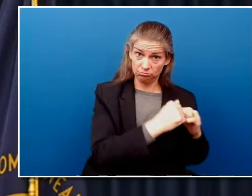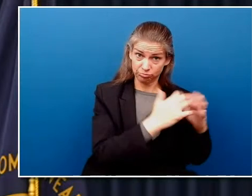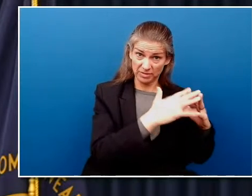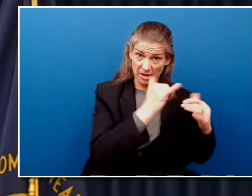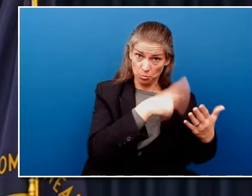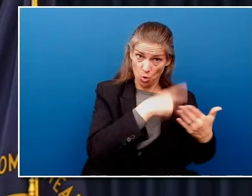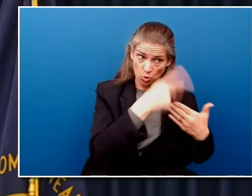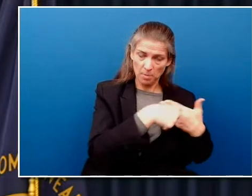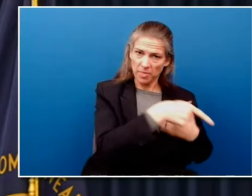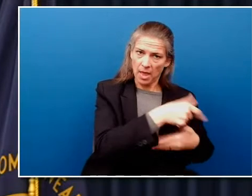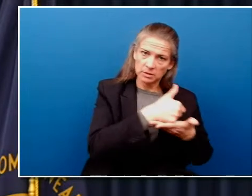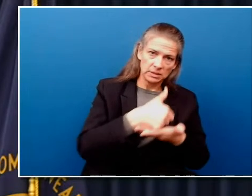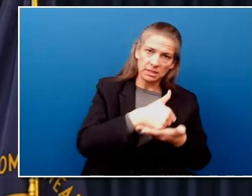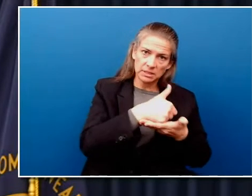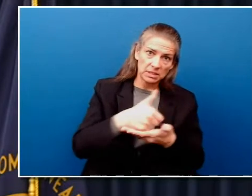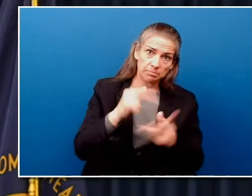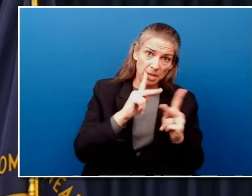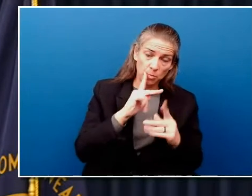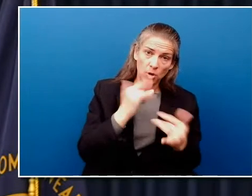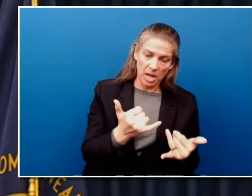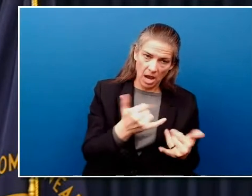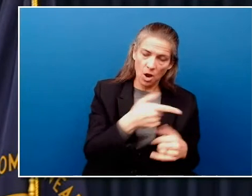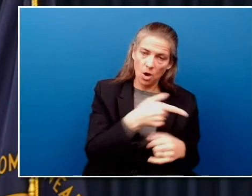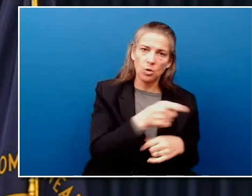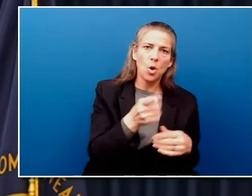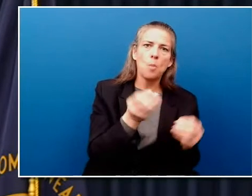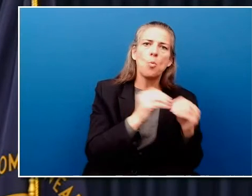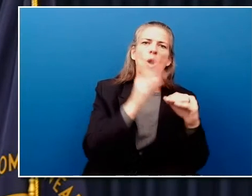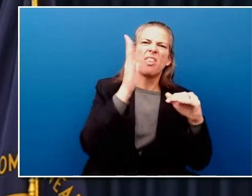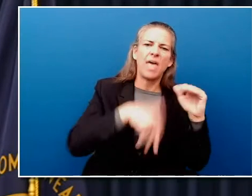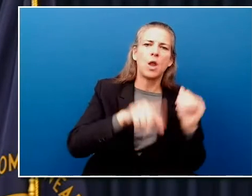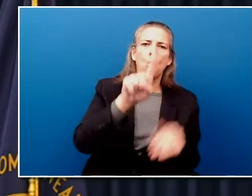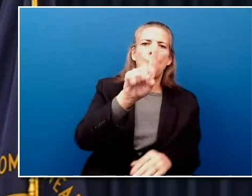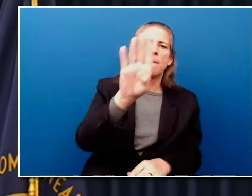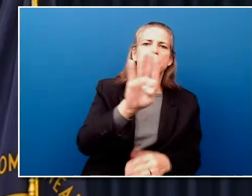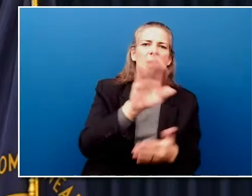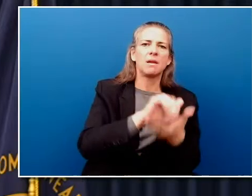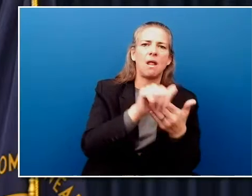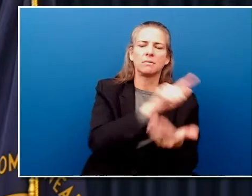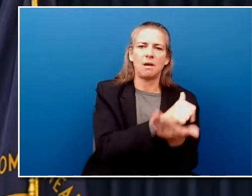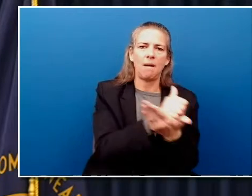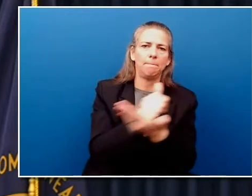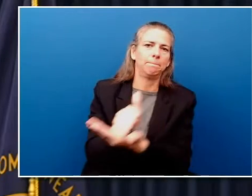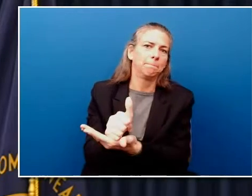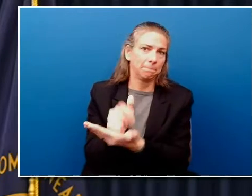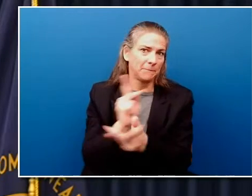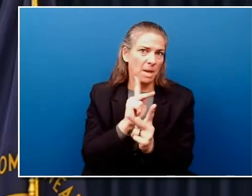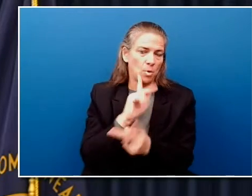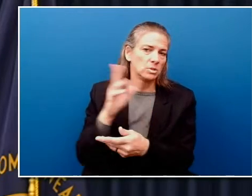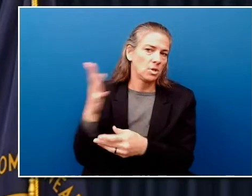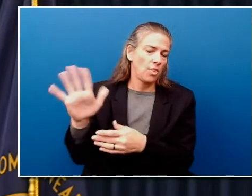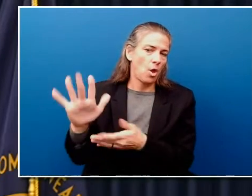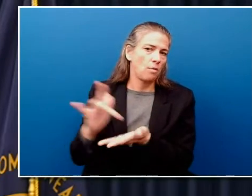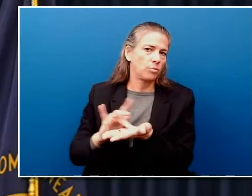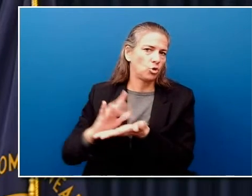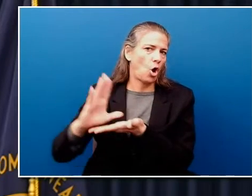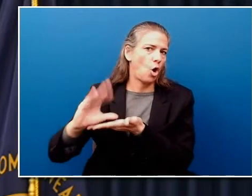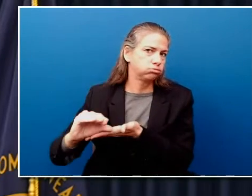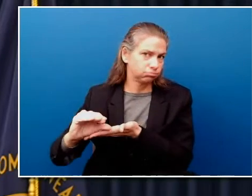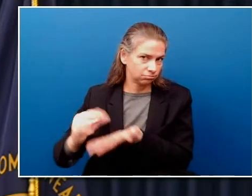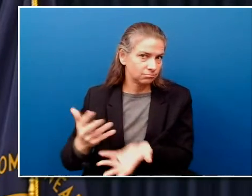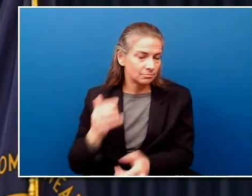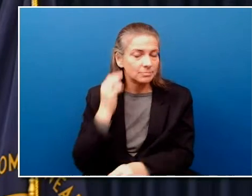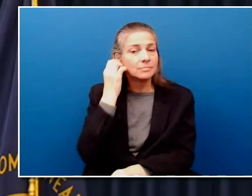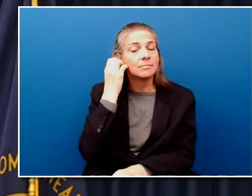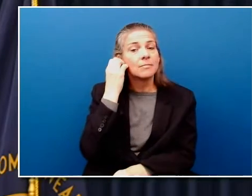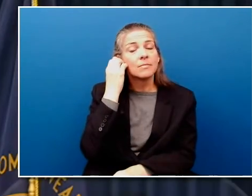assistance through the program has now exceeded $1 billion. Eligibility is based on income guidelines set by participating